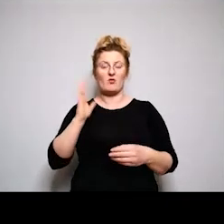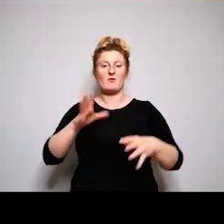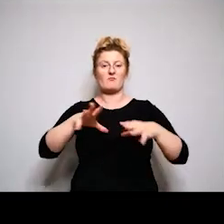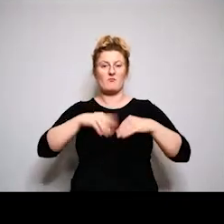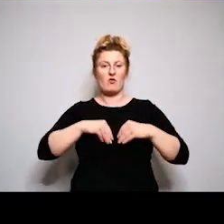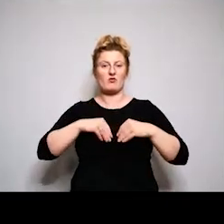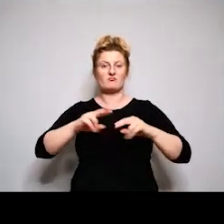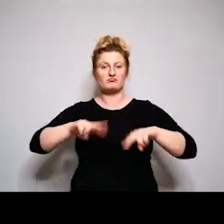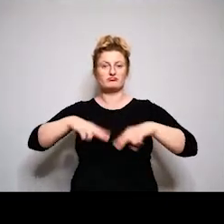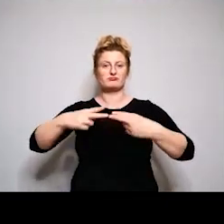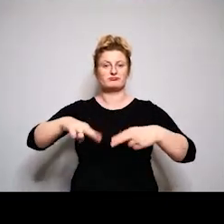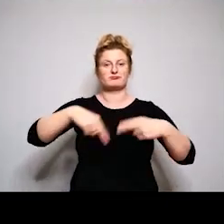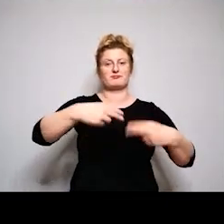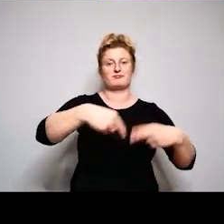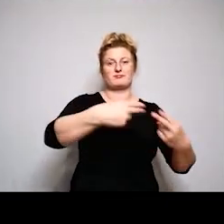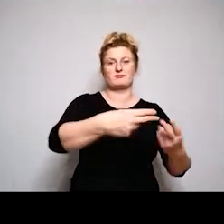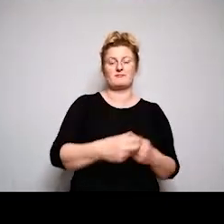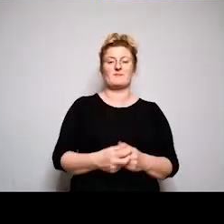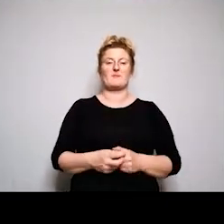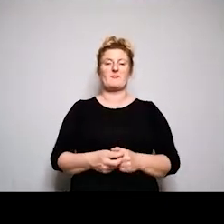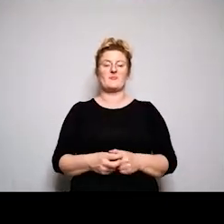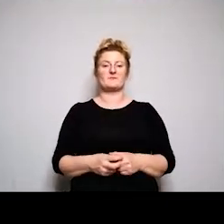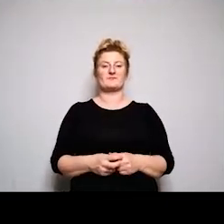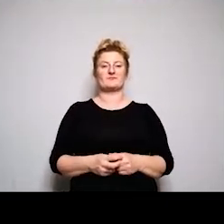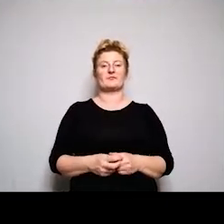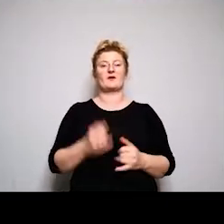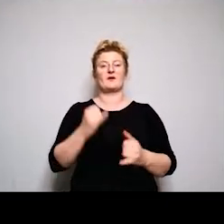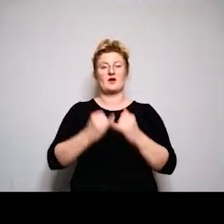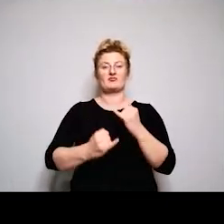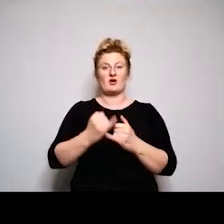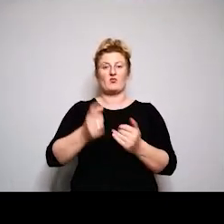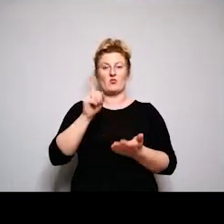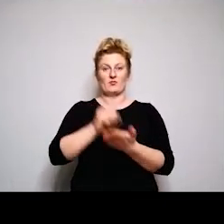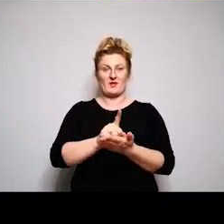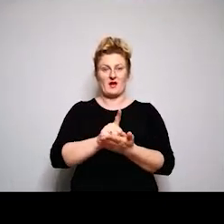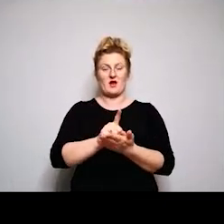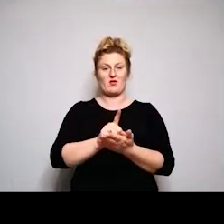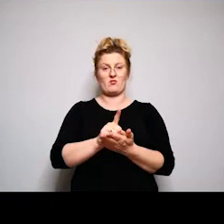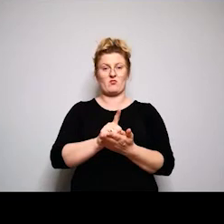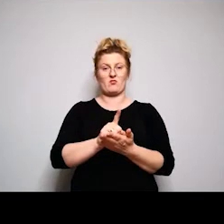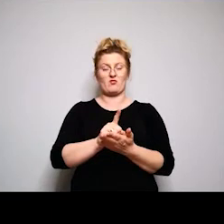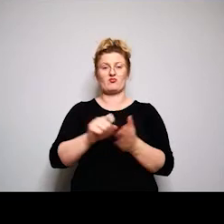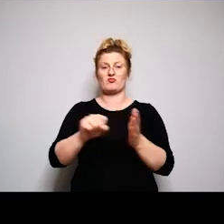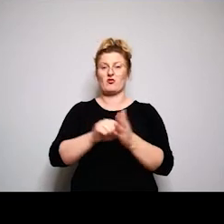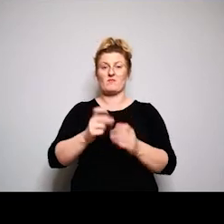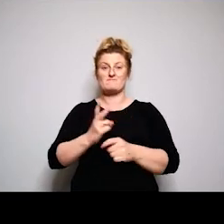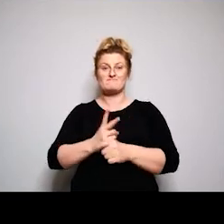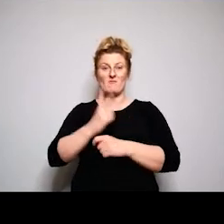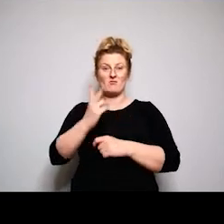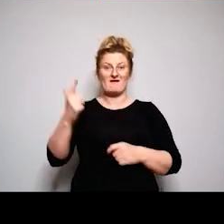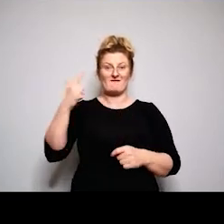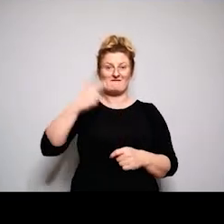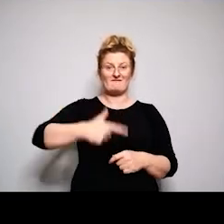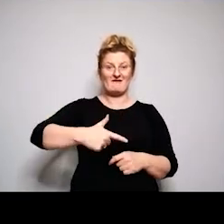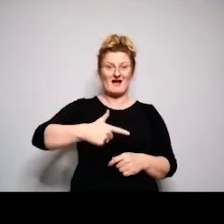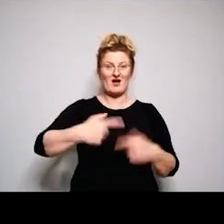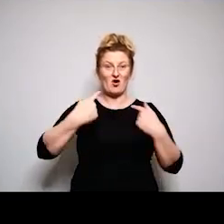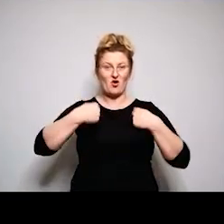going to become an agent of change, you're really tackling much more people than